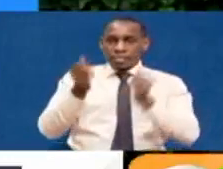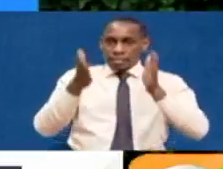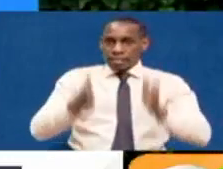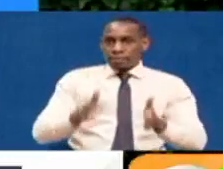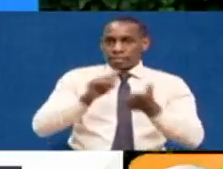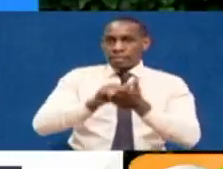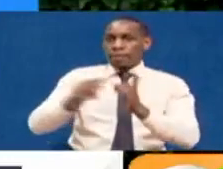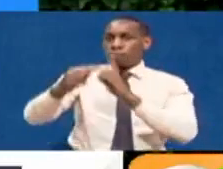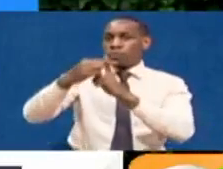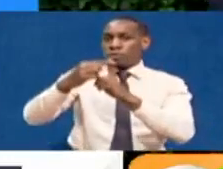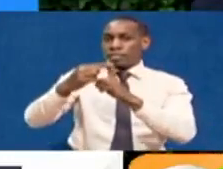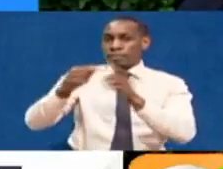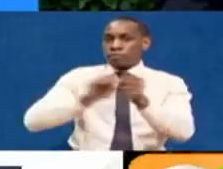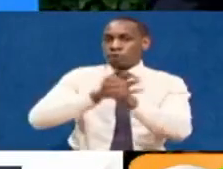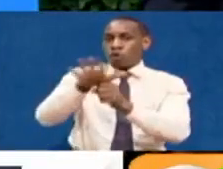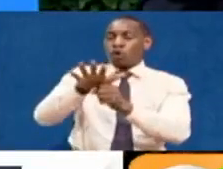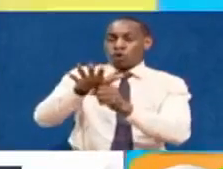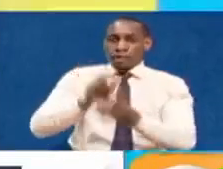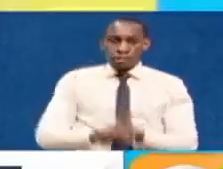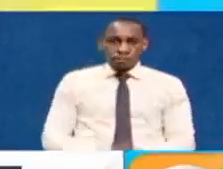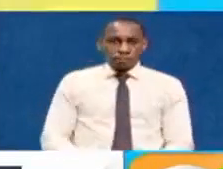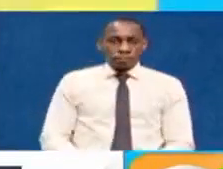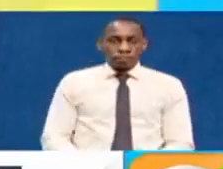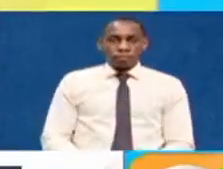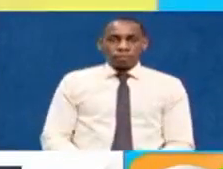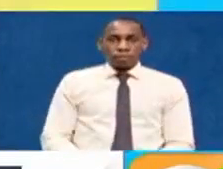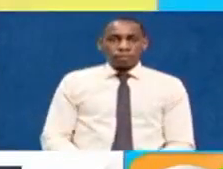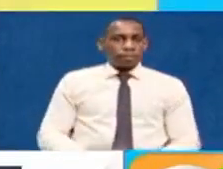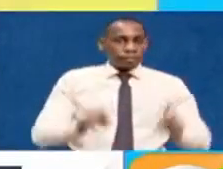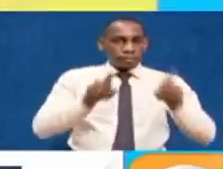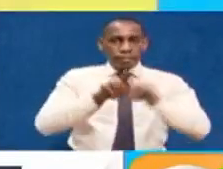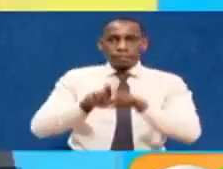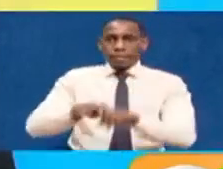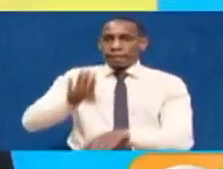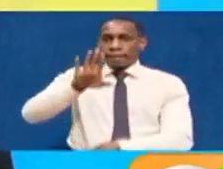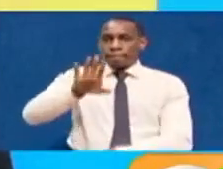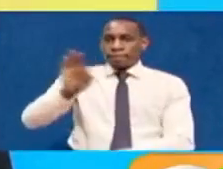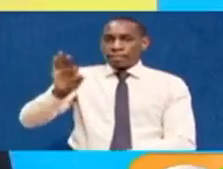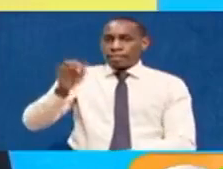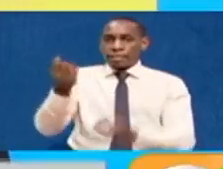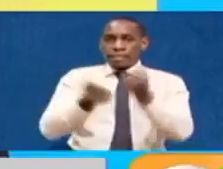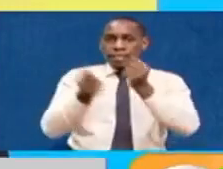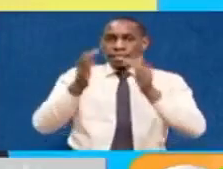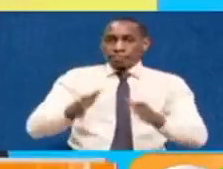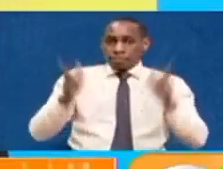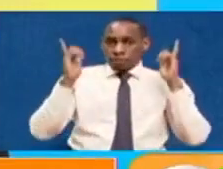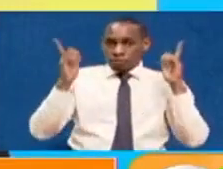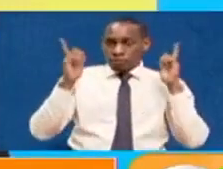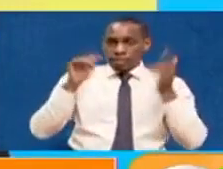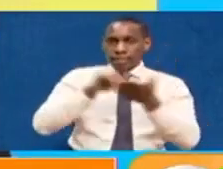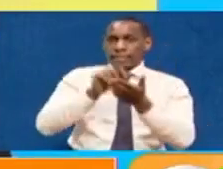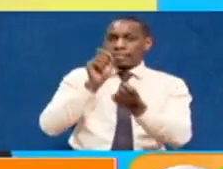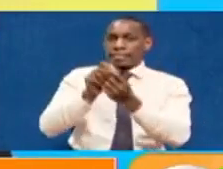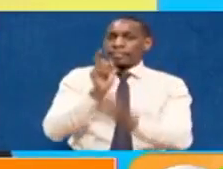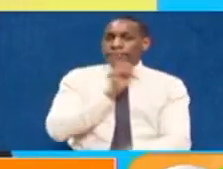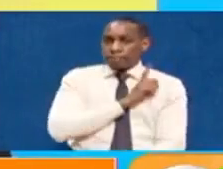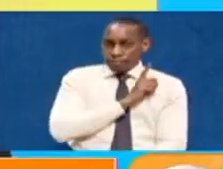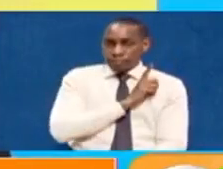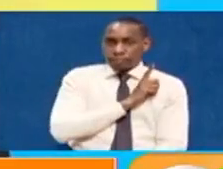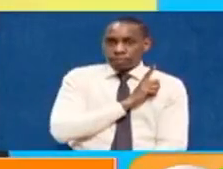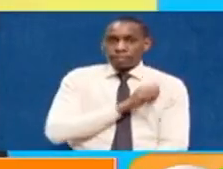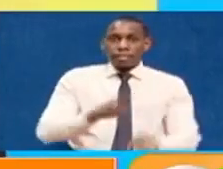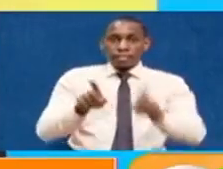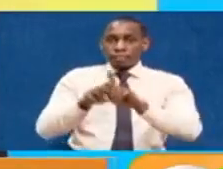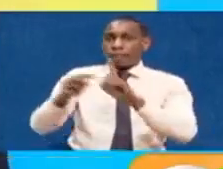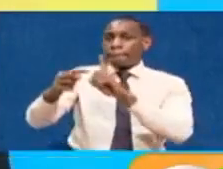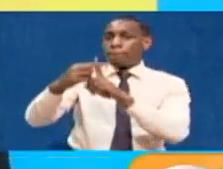truckers found positive for COVID-19. There were also 53 truck drivers who were tested